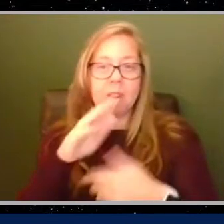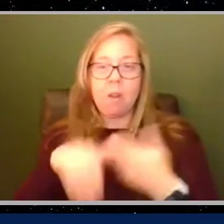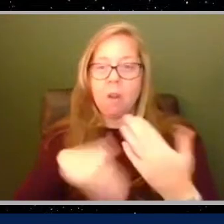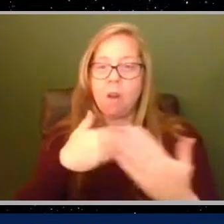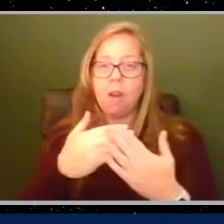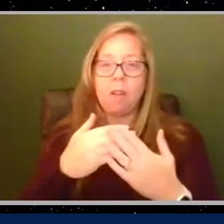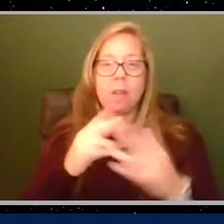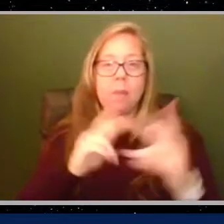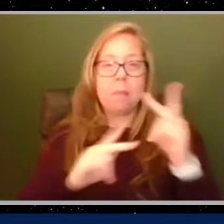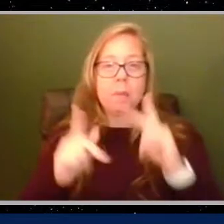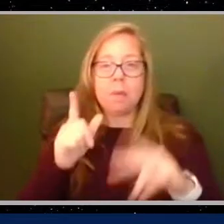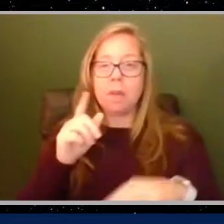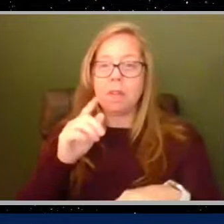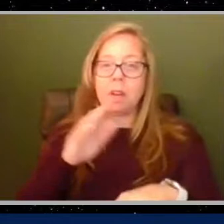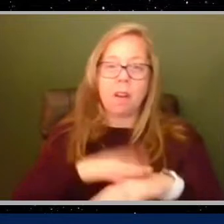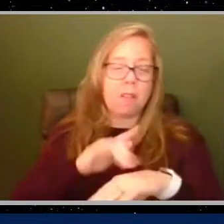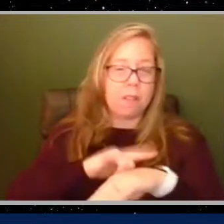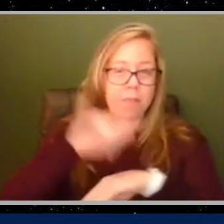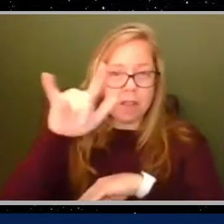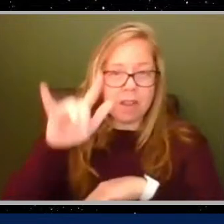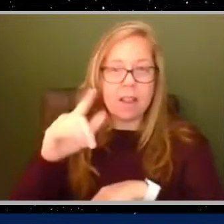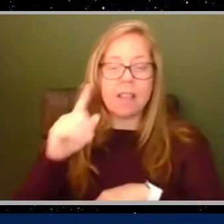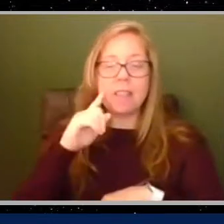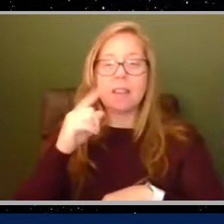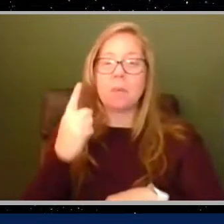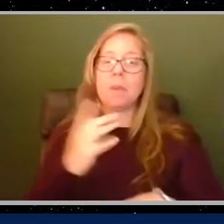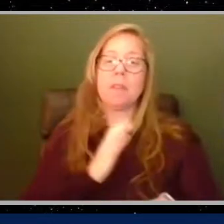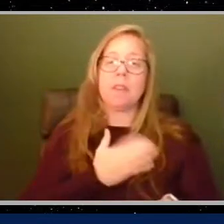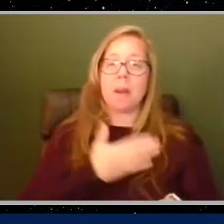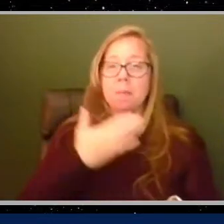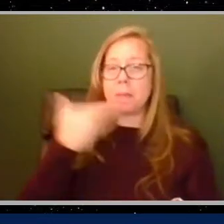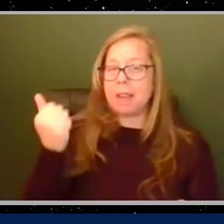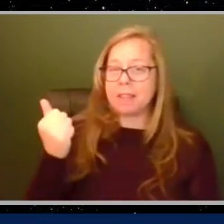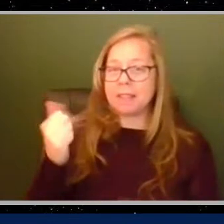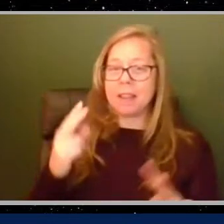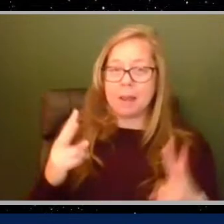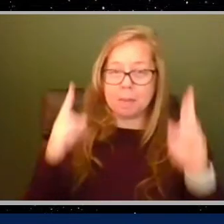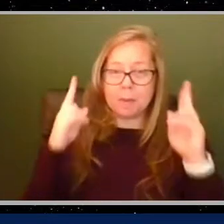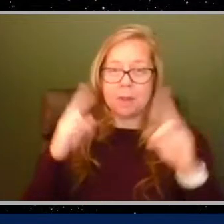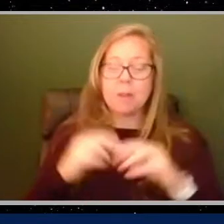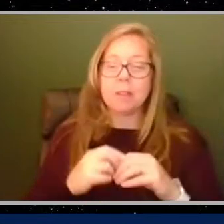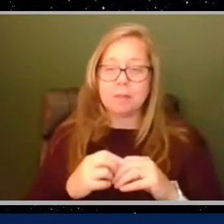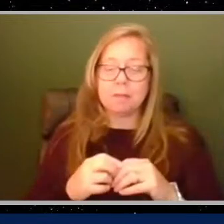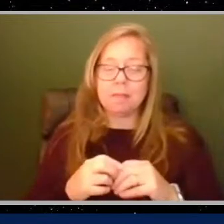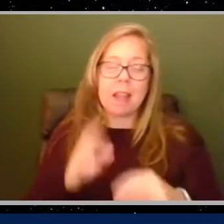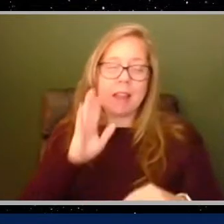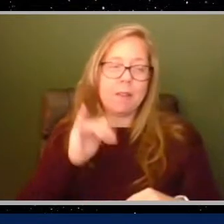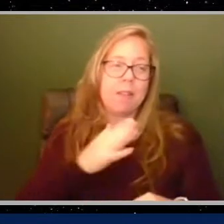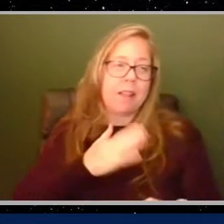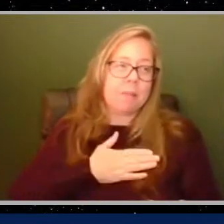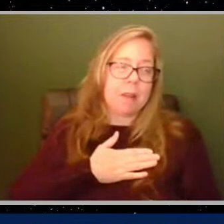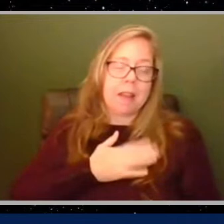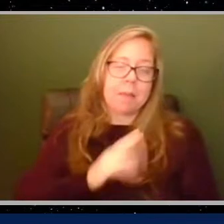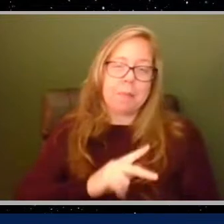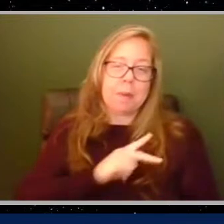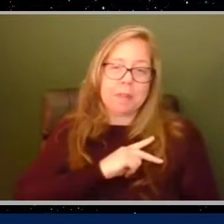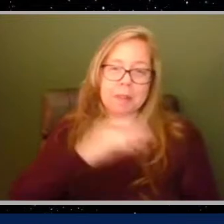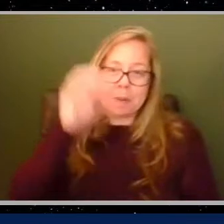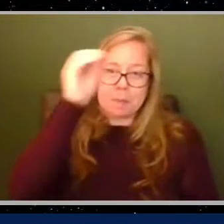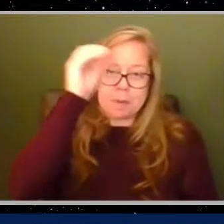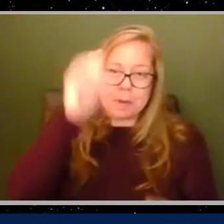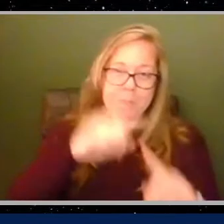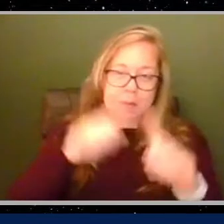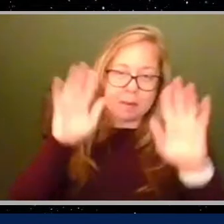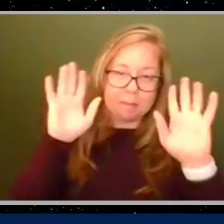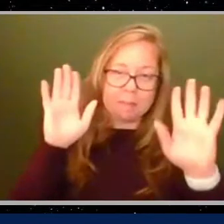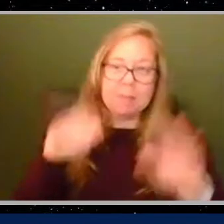of comparing, it's, I think, one of our best episodes personally. I may be biased, but I think you're talking. Yeah, I recognize that